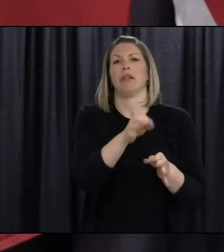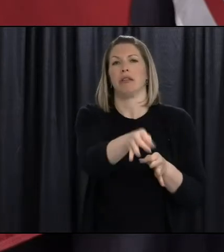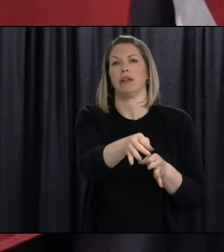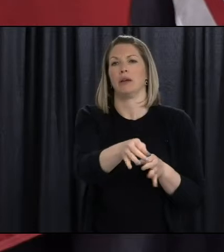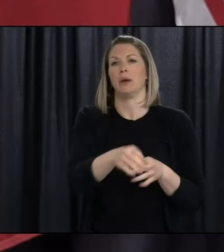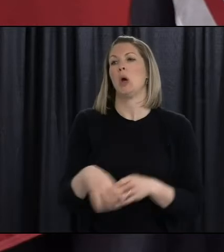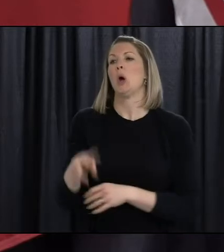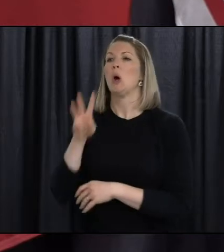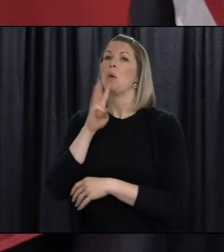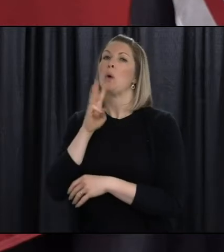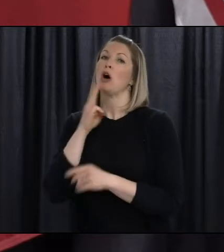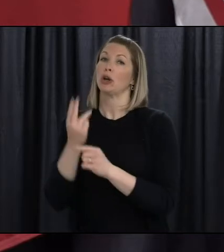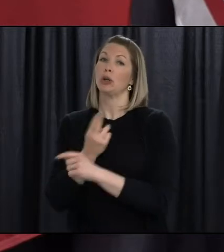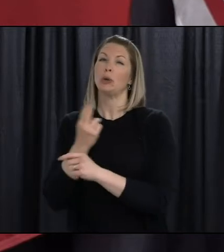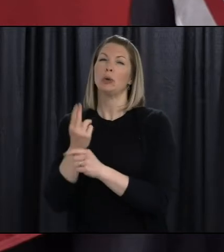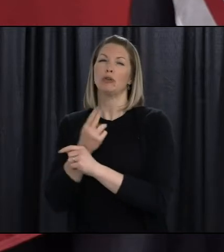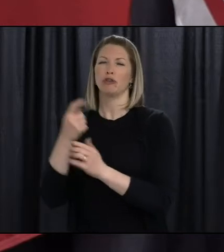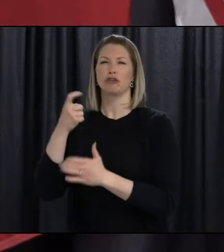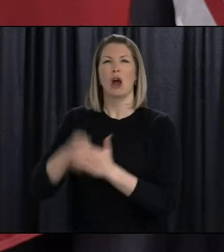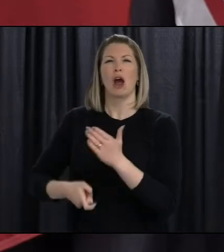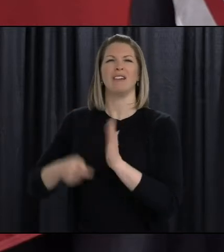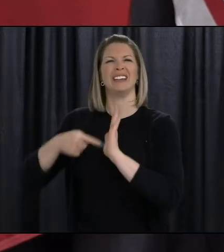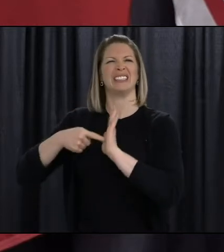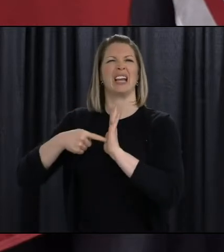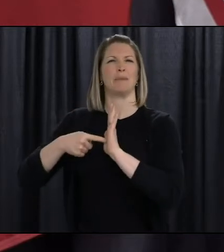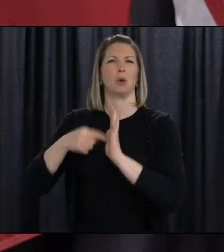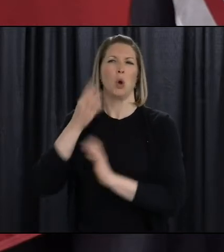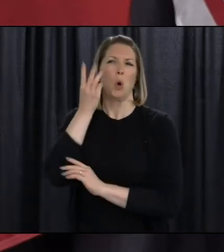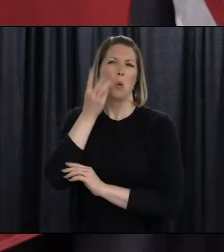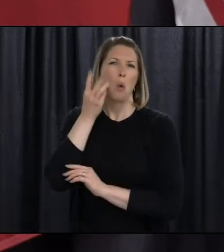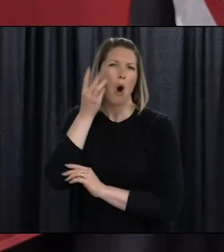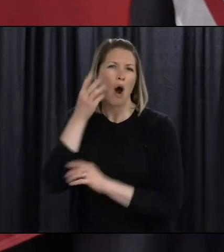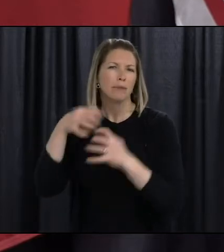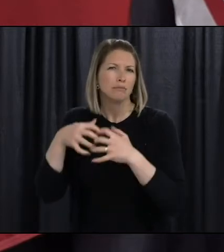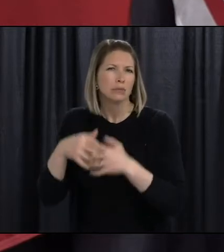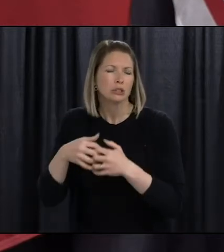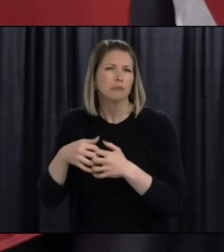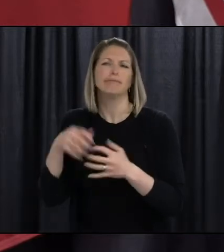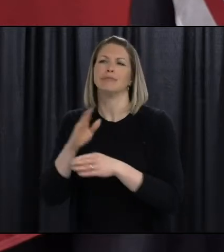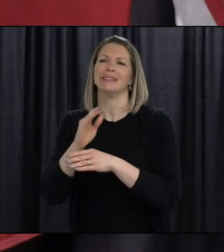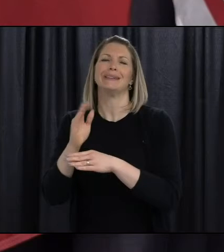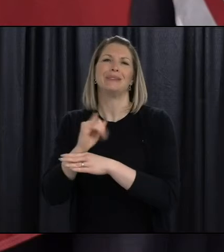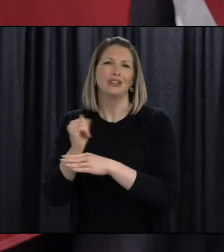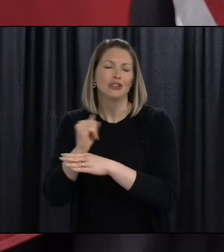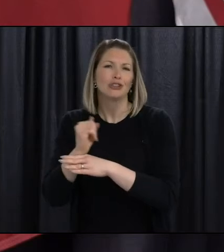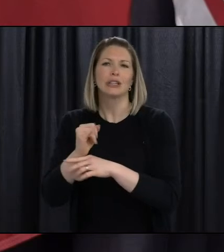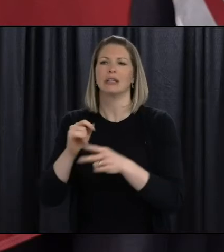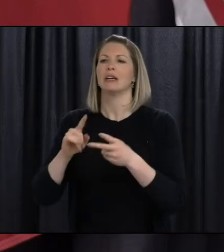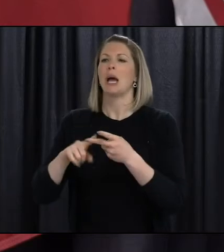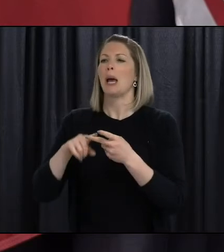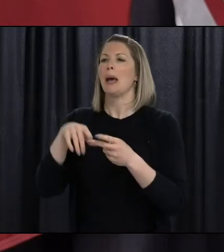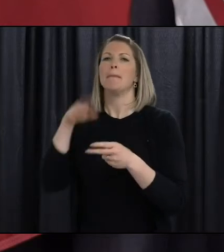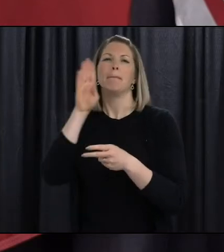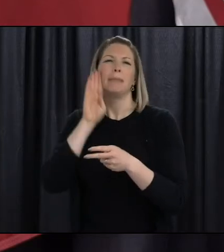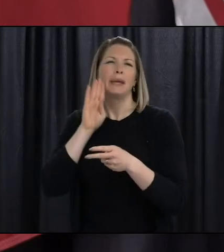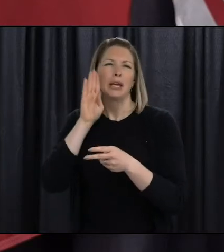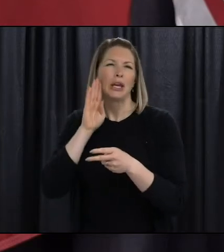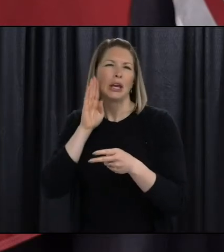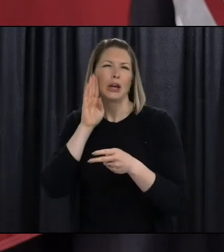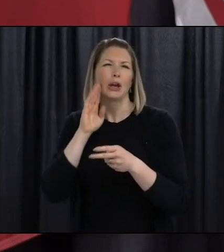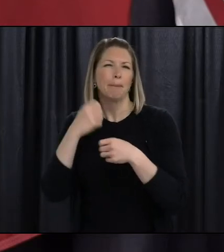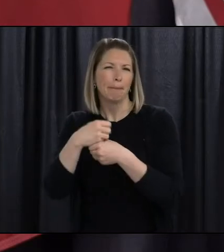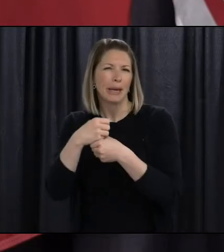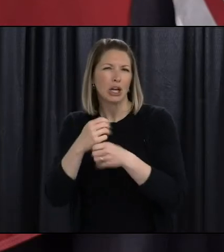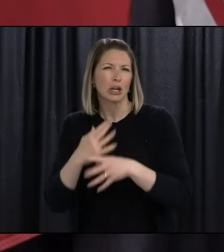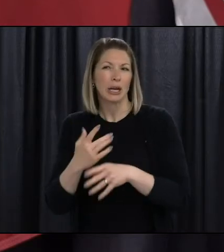in 2019 for businesses like wineries, microbreweries, in the aquaculture sector. They would have been due in